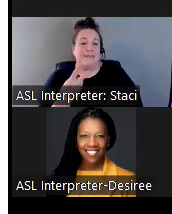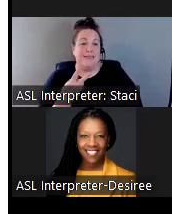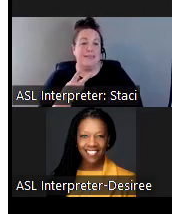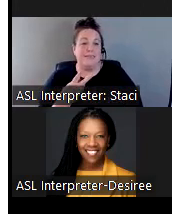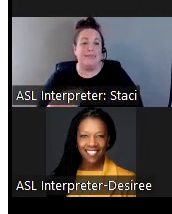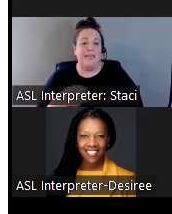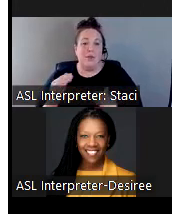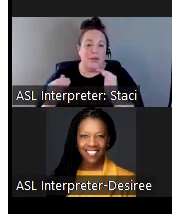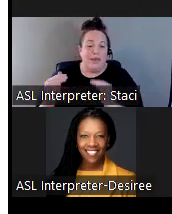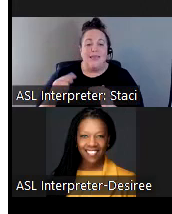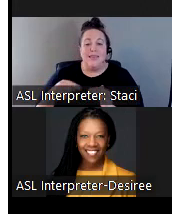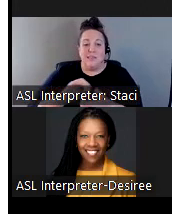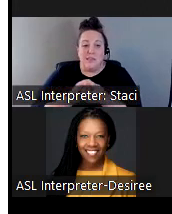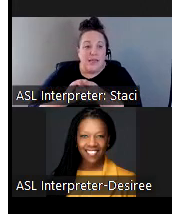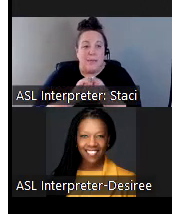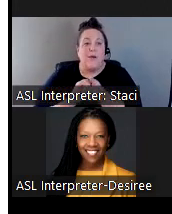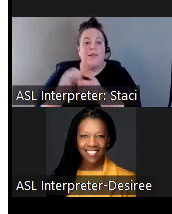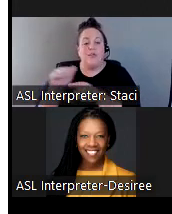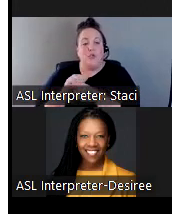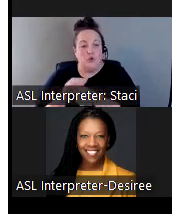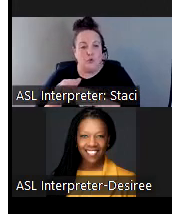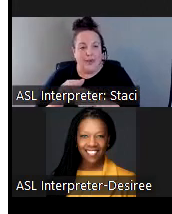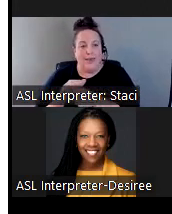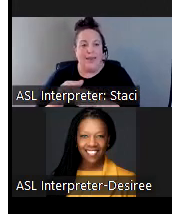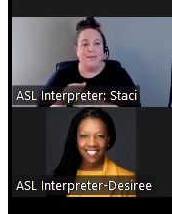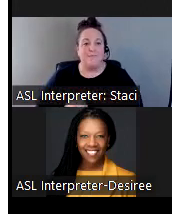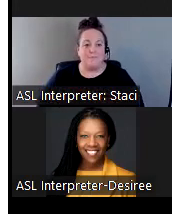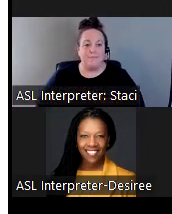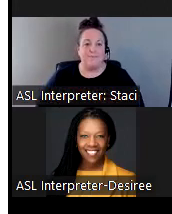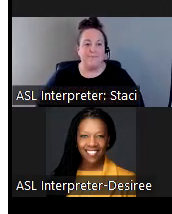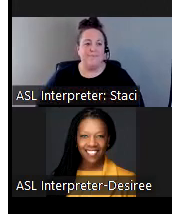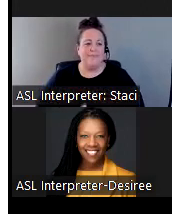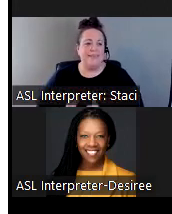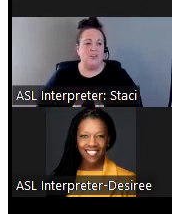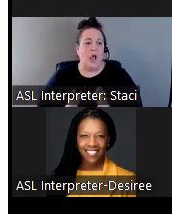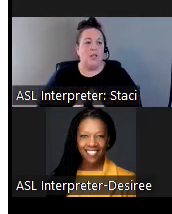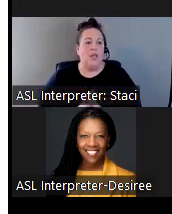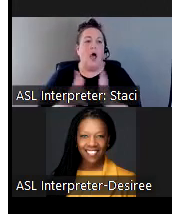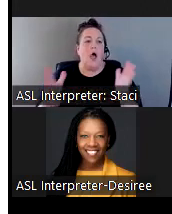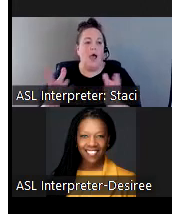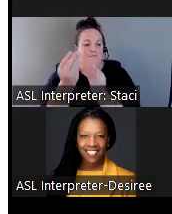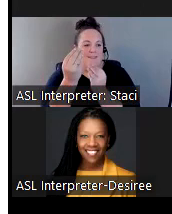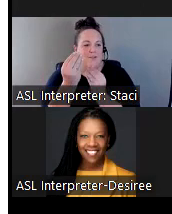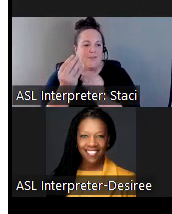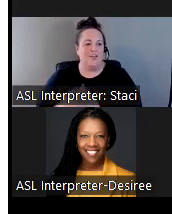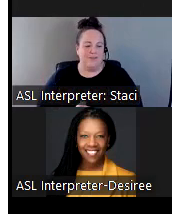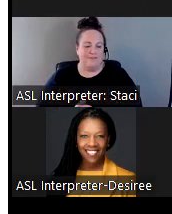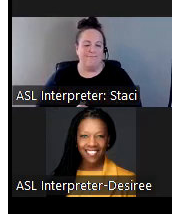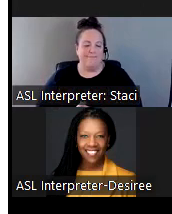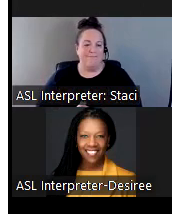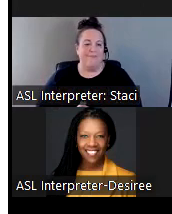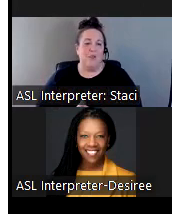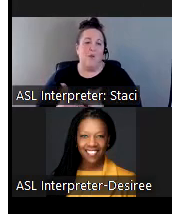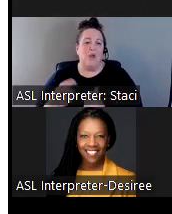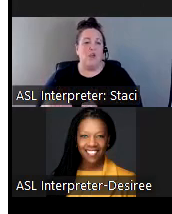Leverage this collaboration and training. SOC has a wealth of information on their website as well. So I really